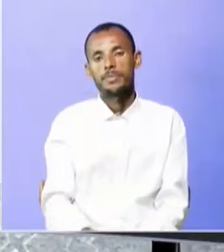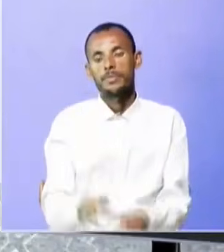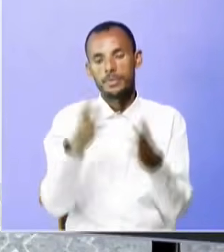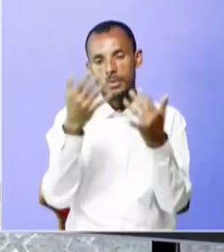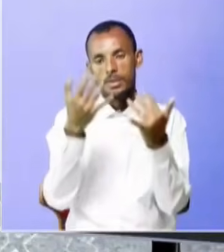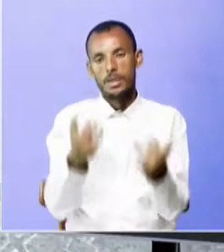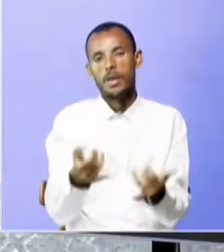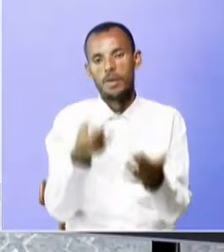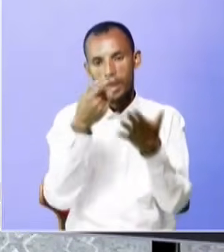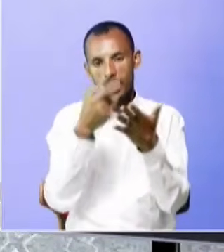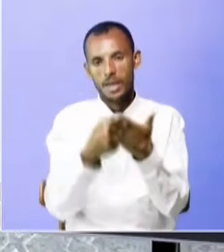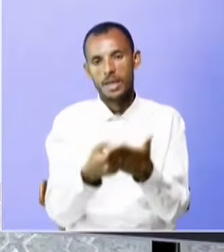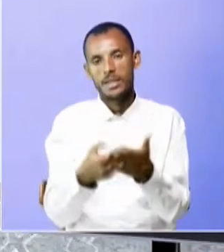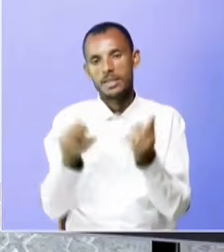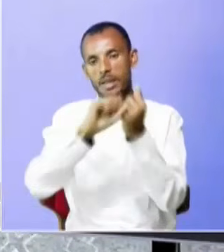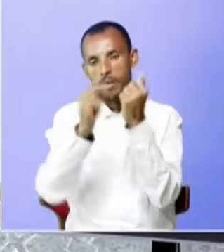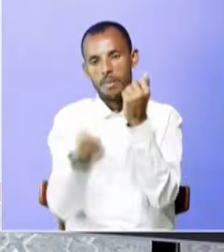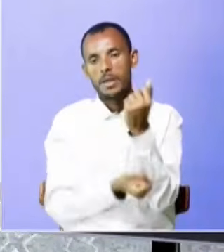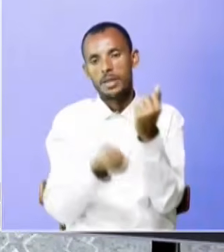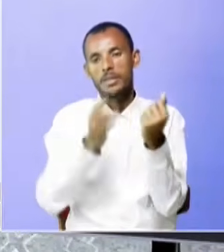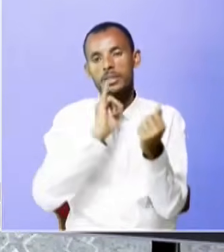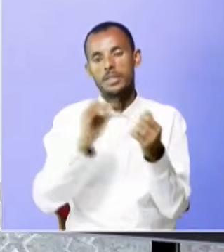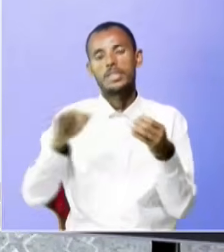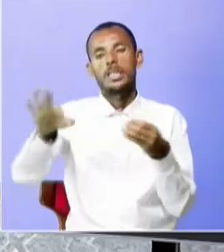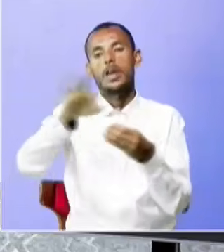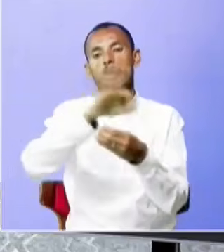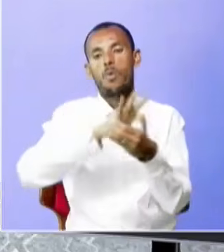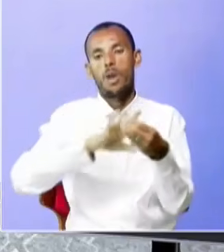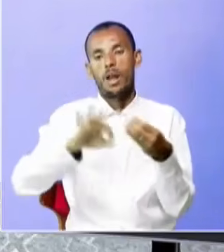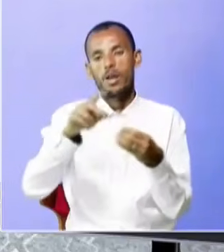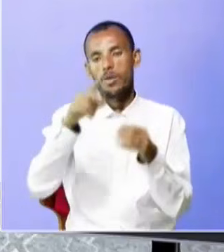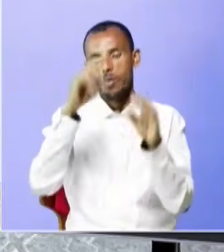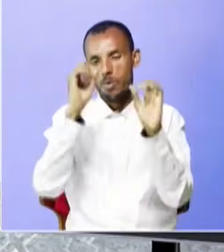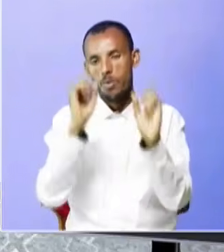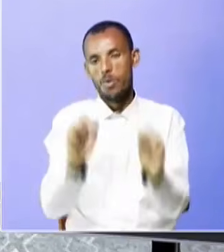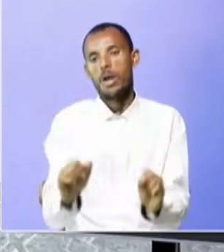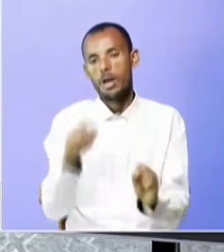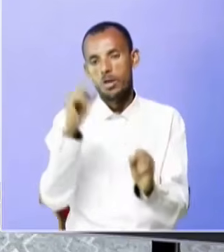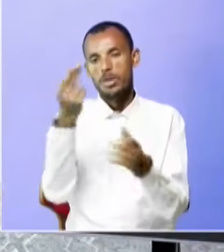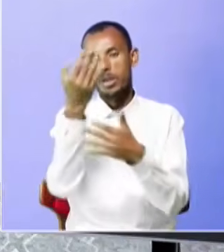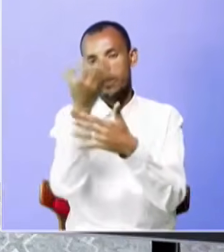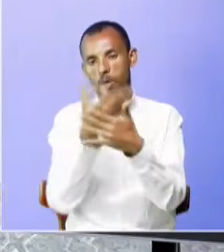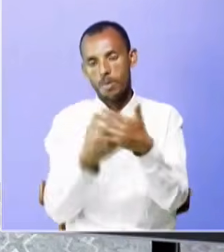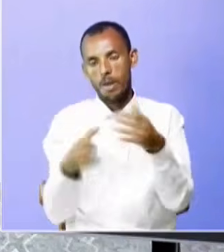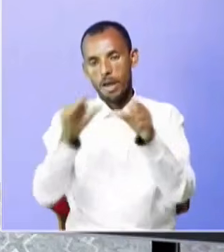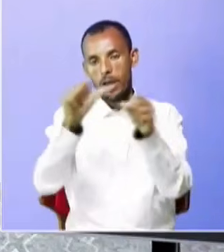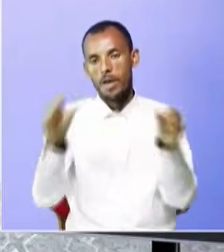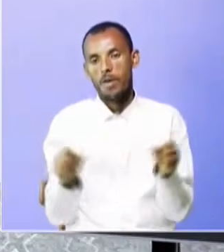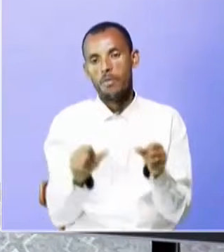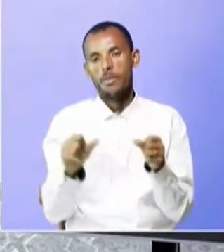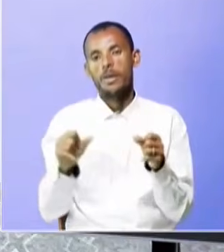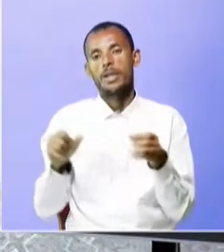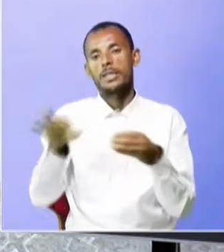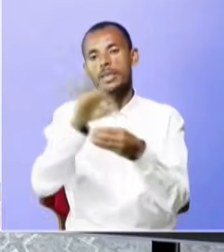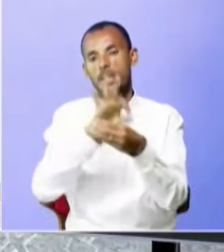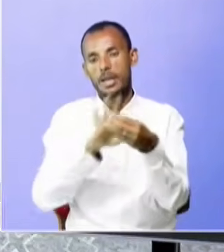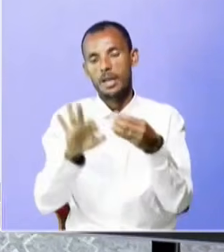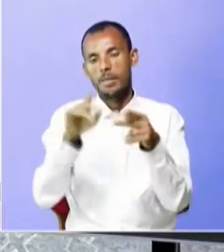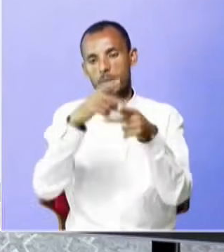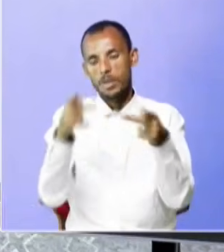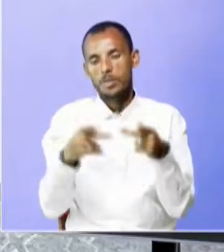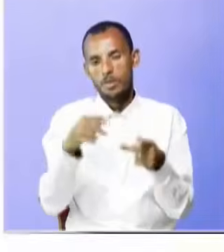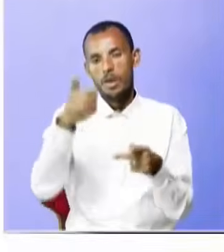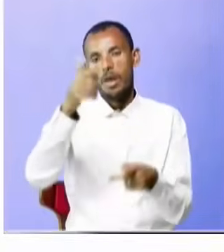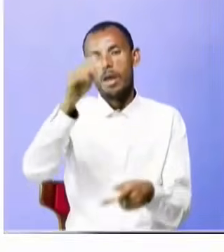Now here the base is circular, so you can apply the formula for area of a circle. So in place of